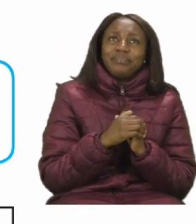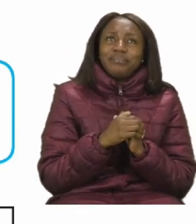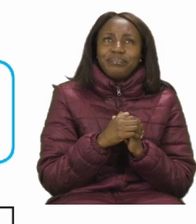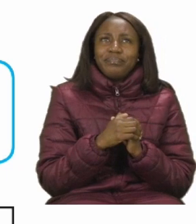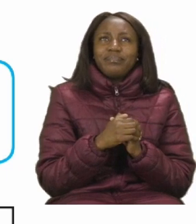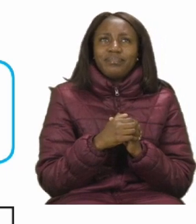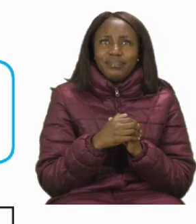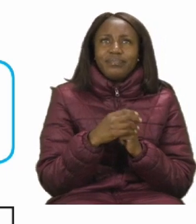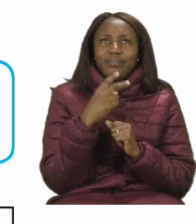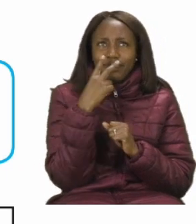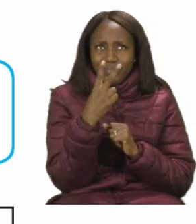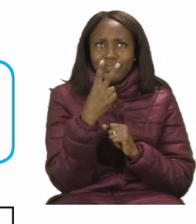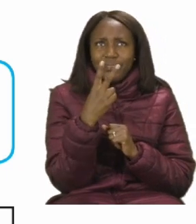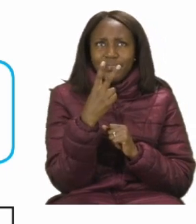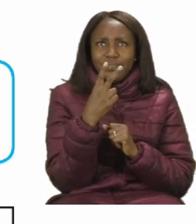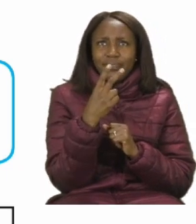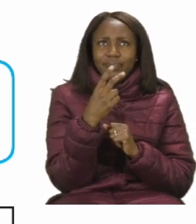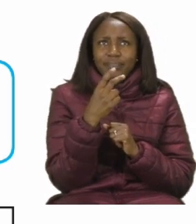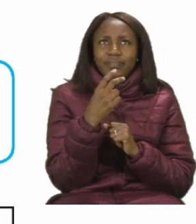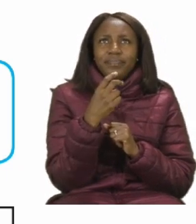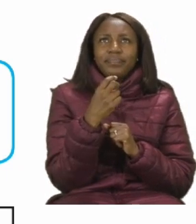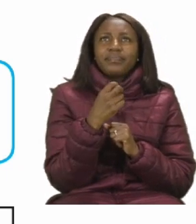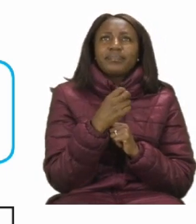see that you have a nice